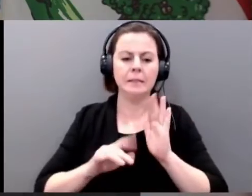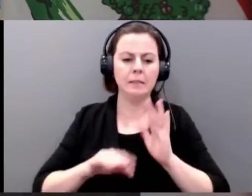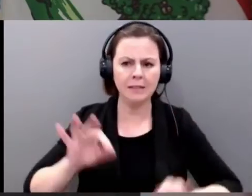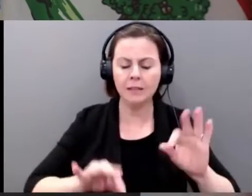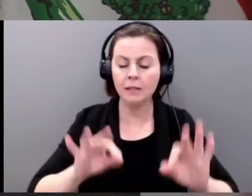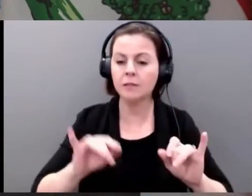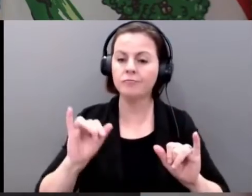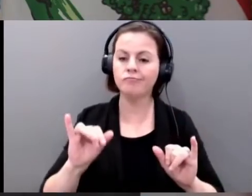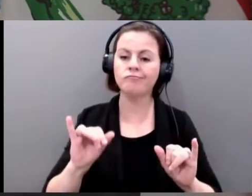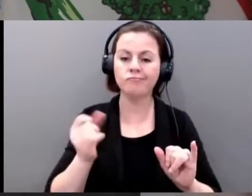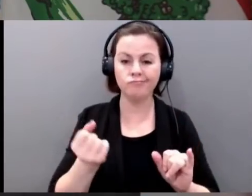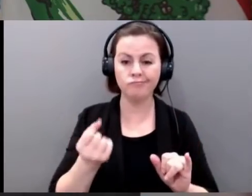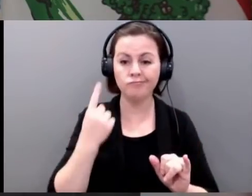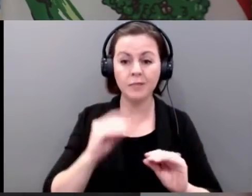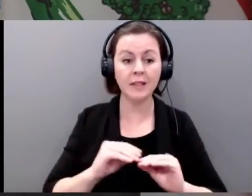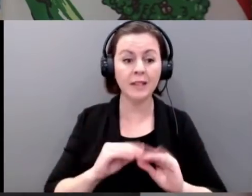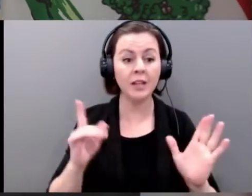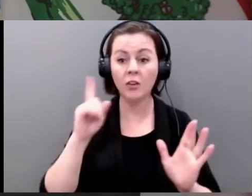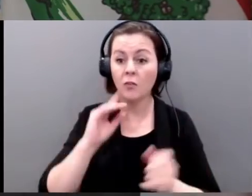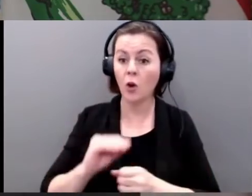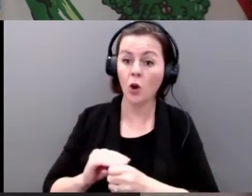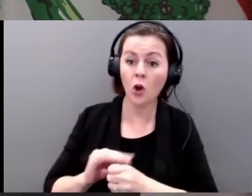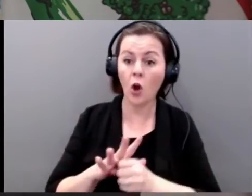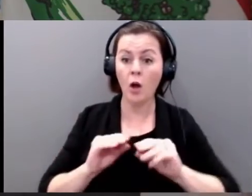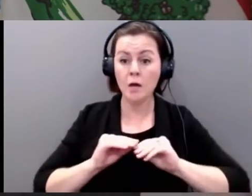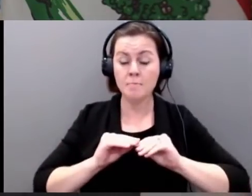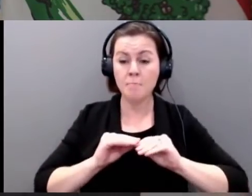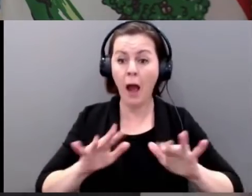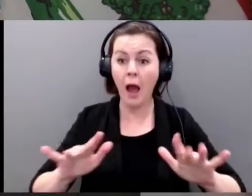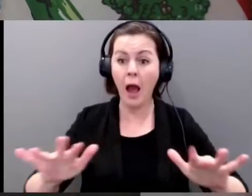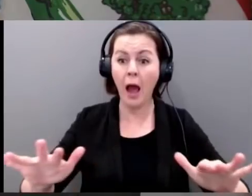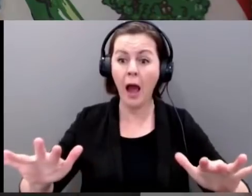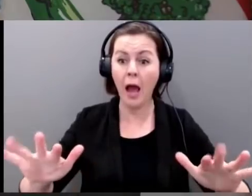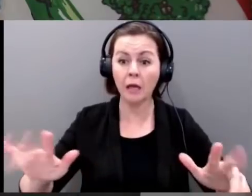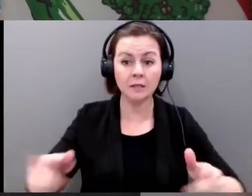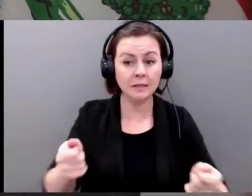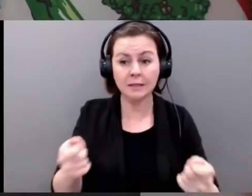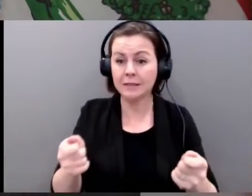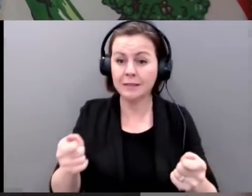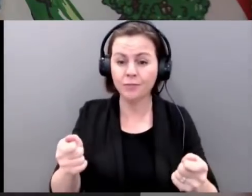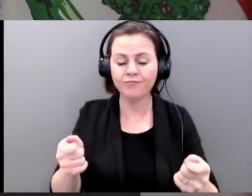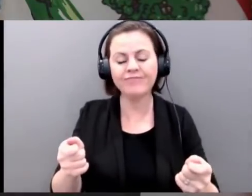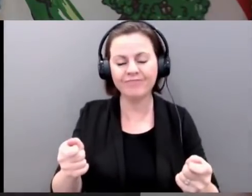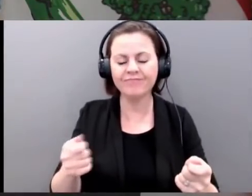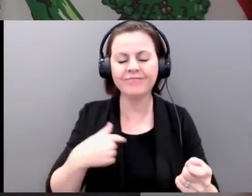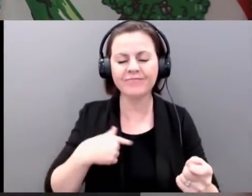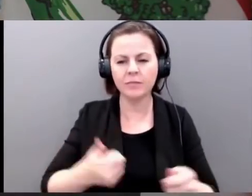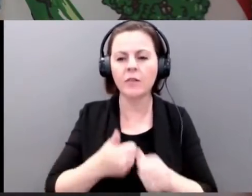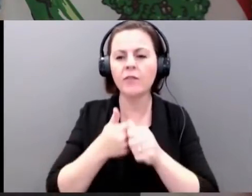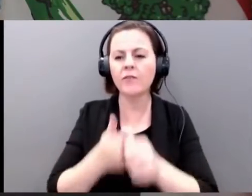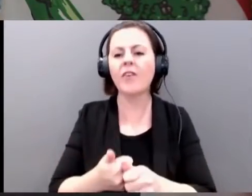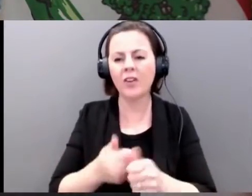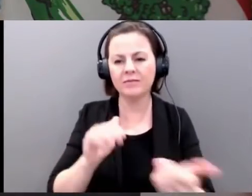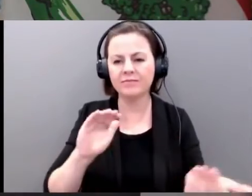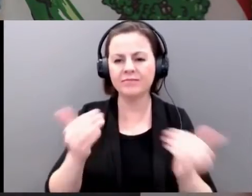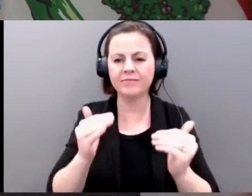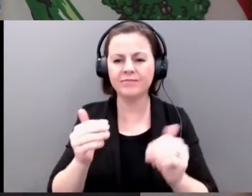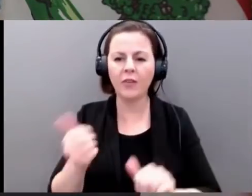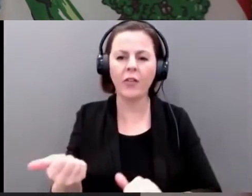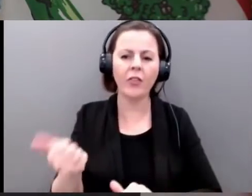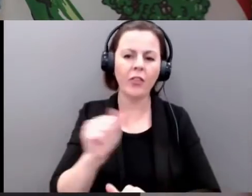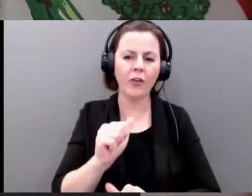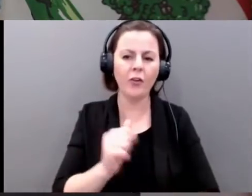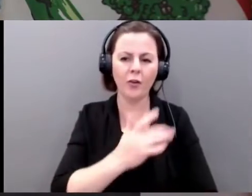COVID-19 in this province at this time, we need to move quickly and do what other jurisdictions have been calling a circuit